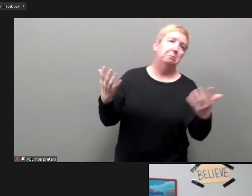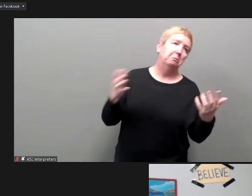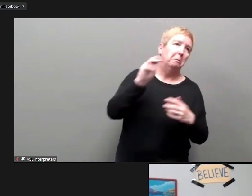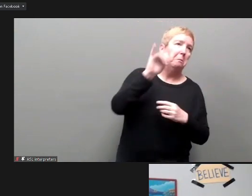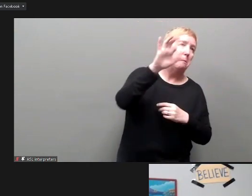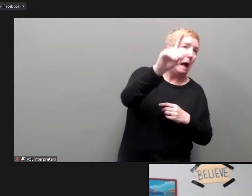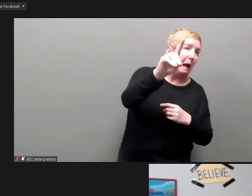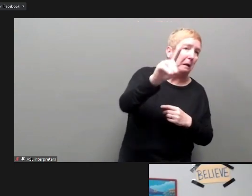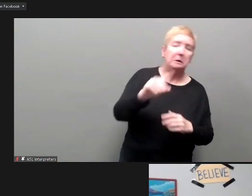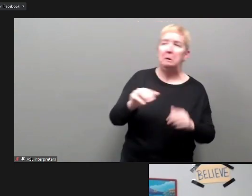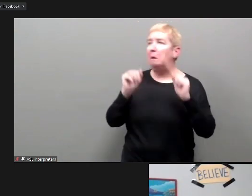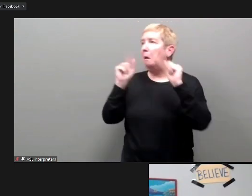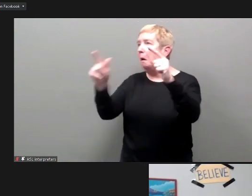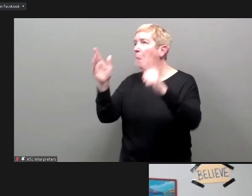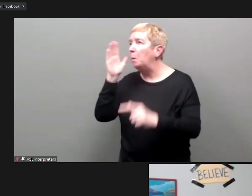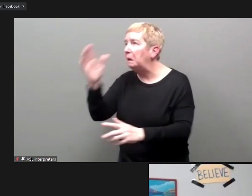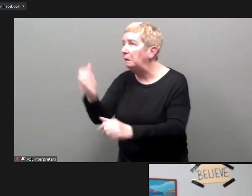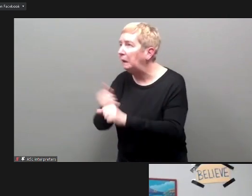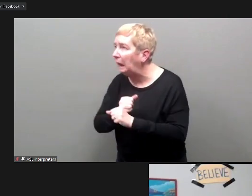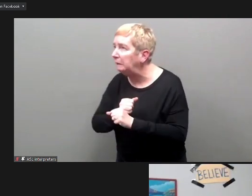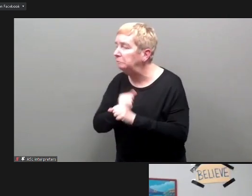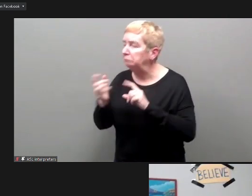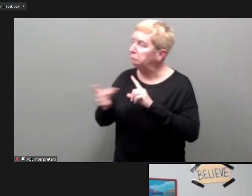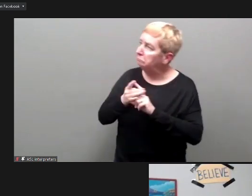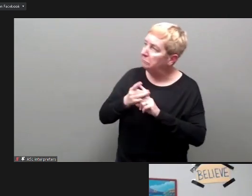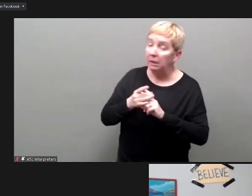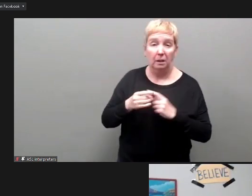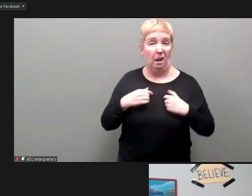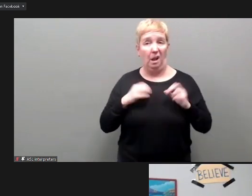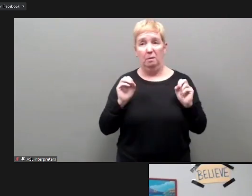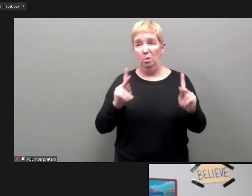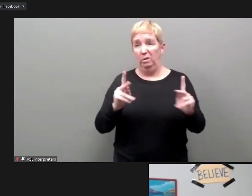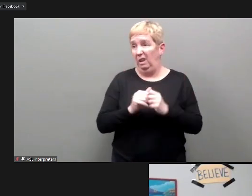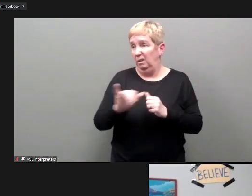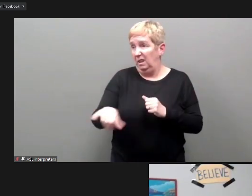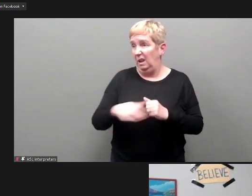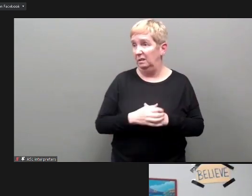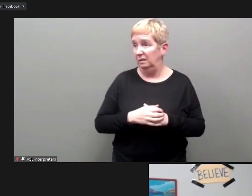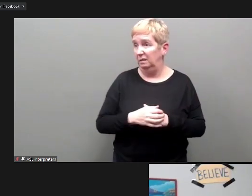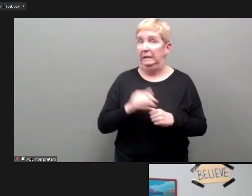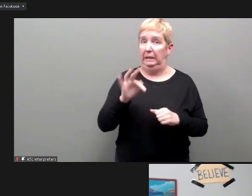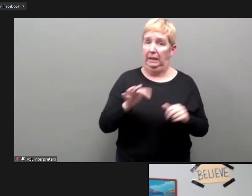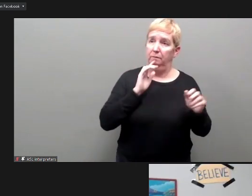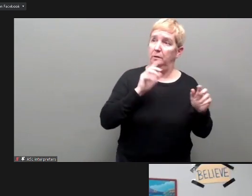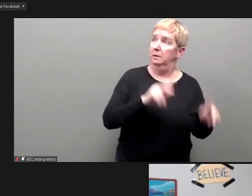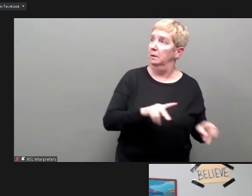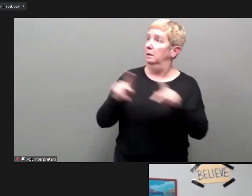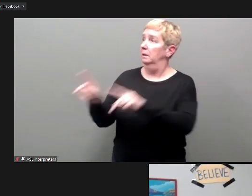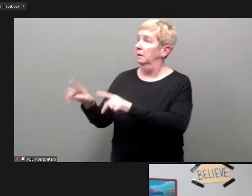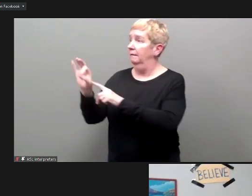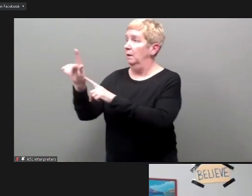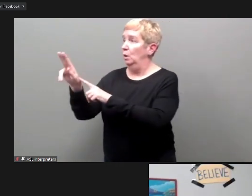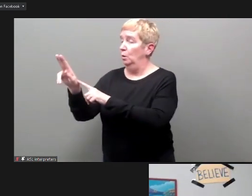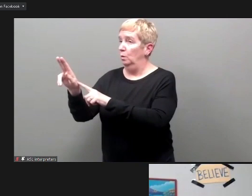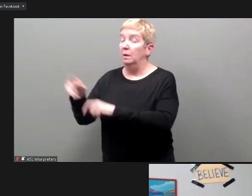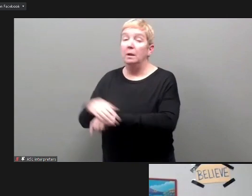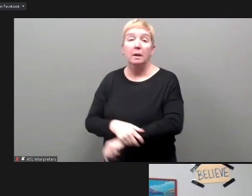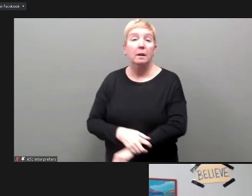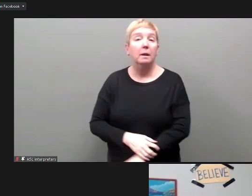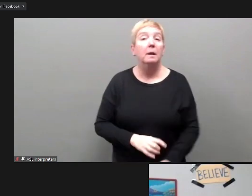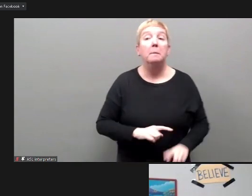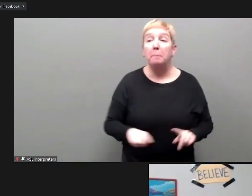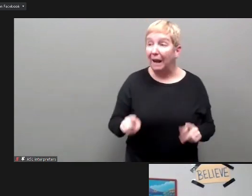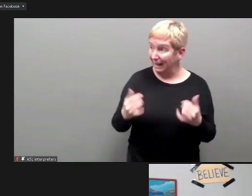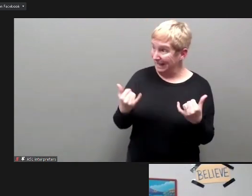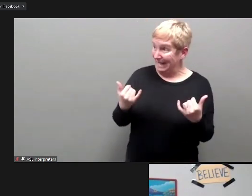and we just have to live with it. I'm okay with that. But the problem is right now, at least the data we have right now,